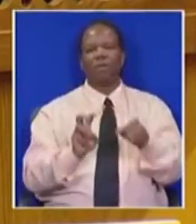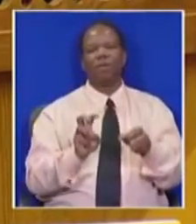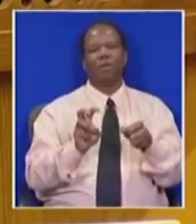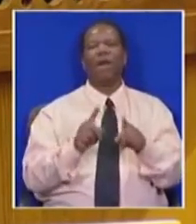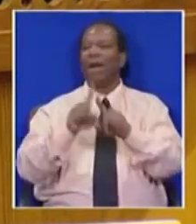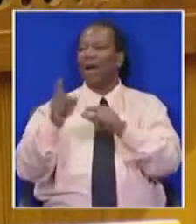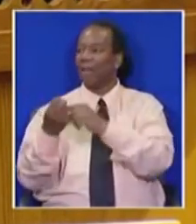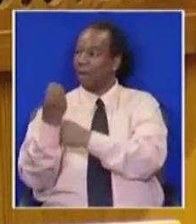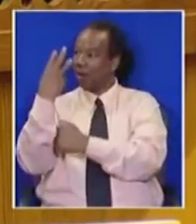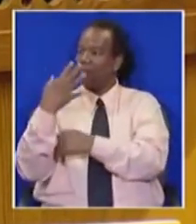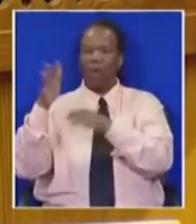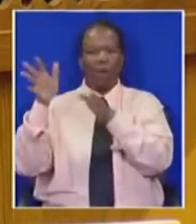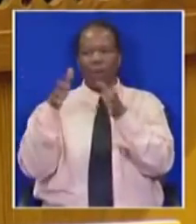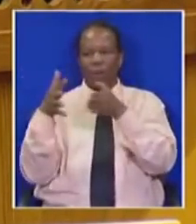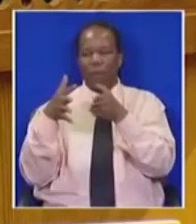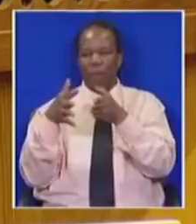Bagaetsho,